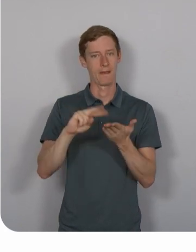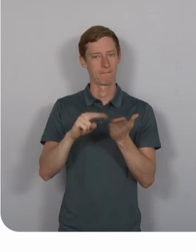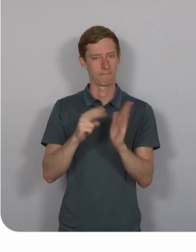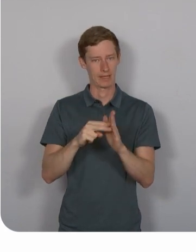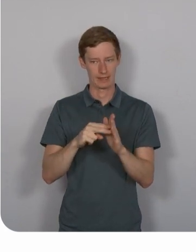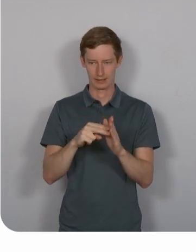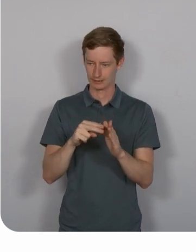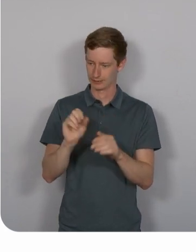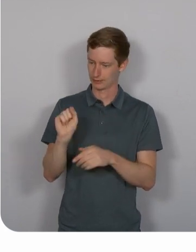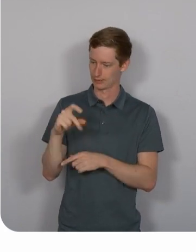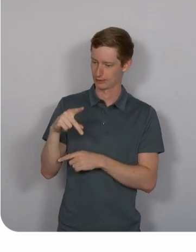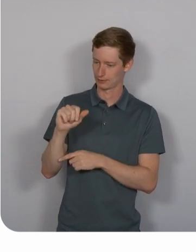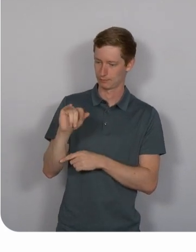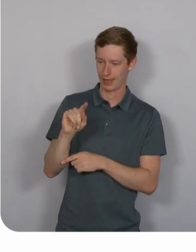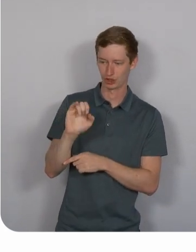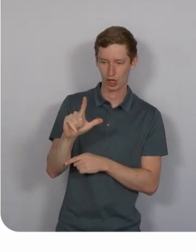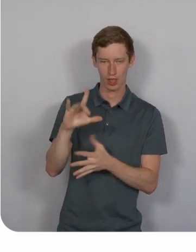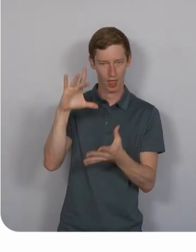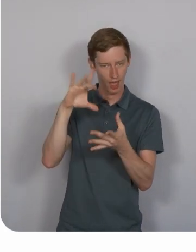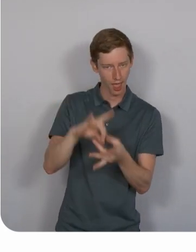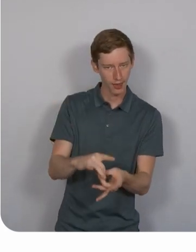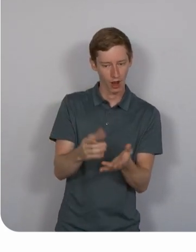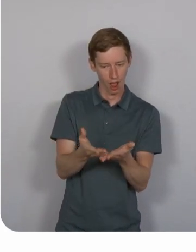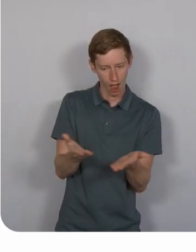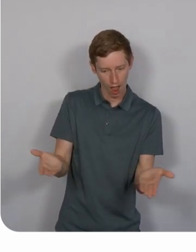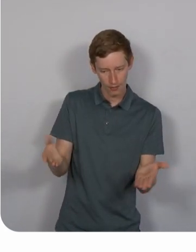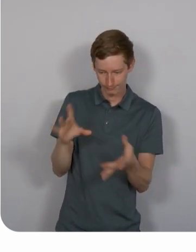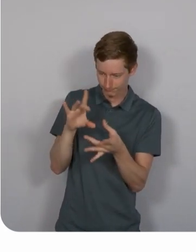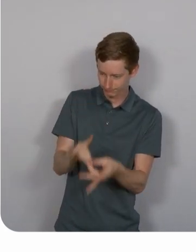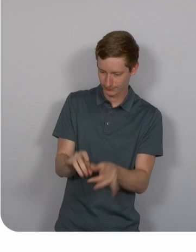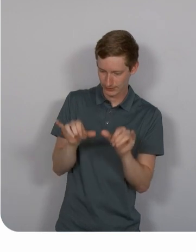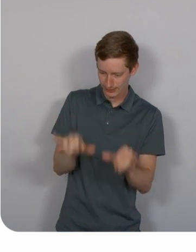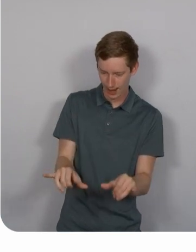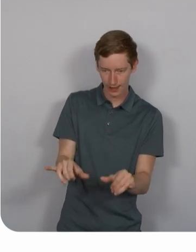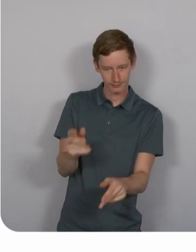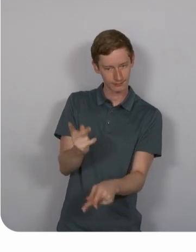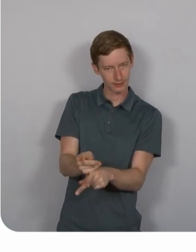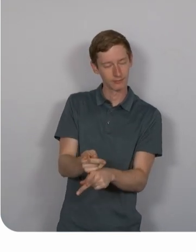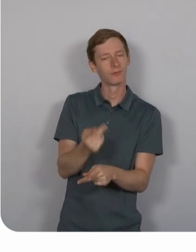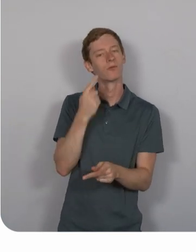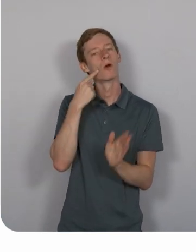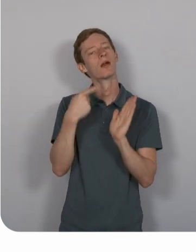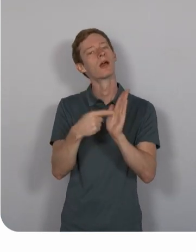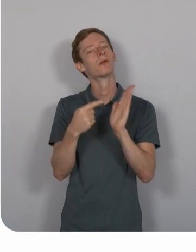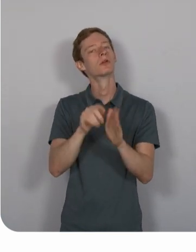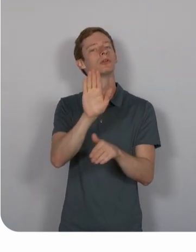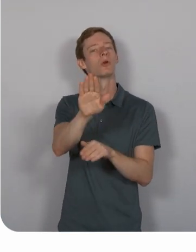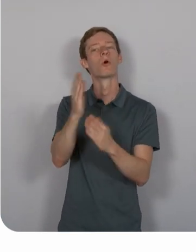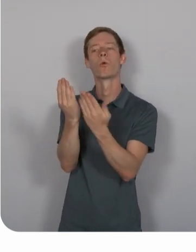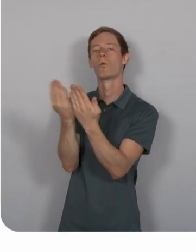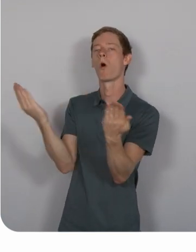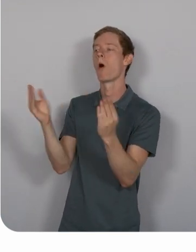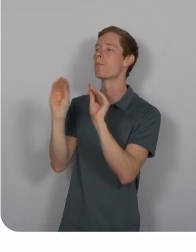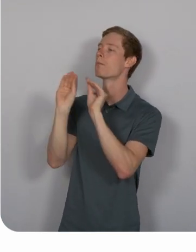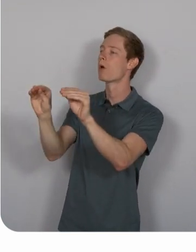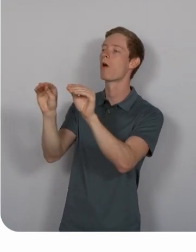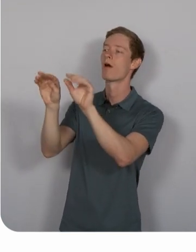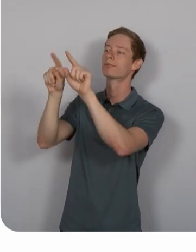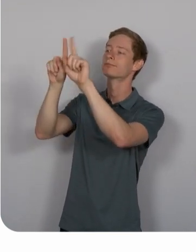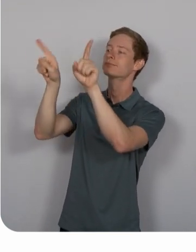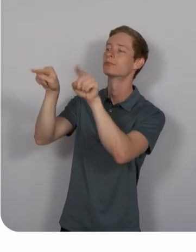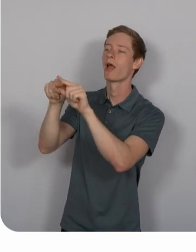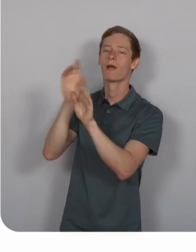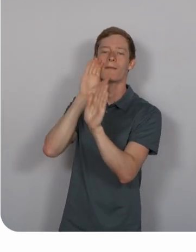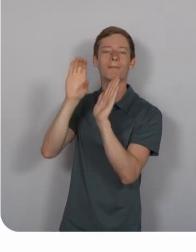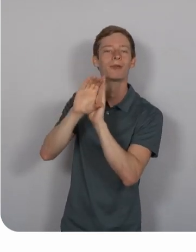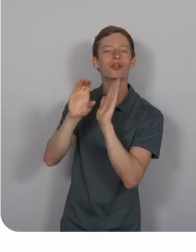spatially anchored digital objects that you can interact with. So, you know, you can put a frame on your wall with photos and